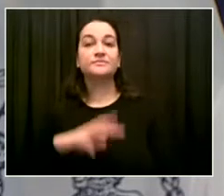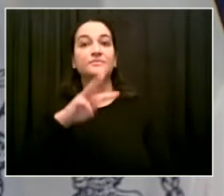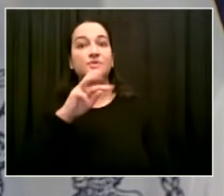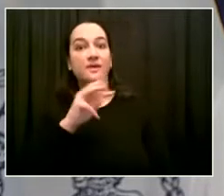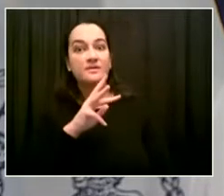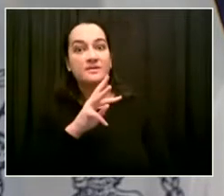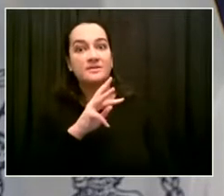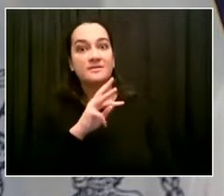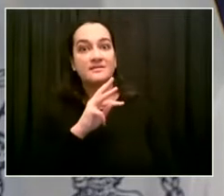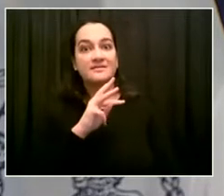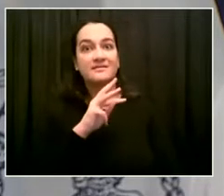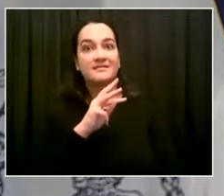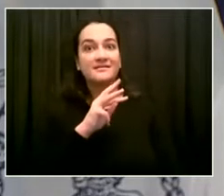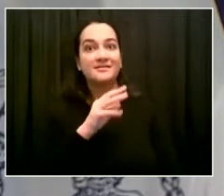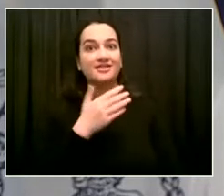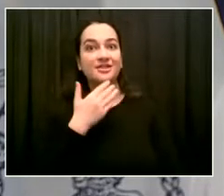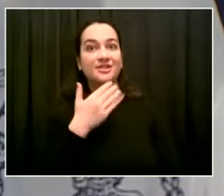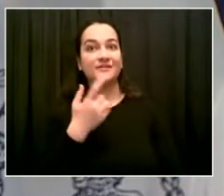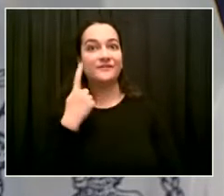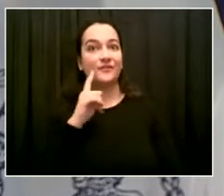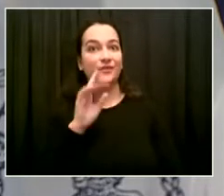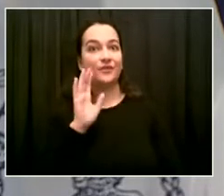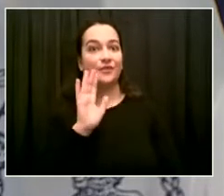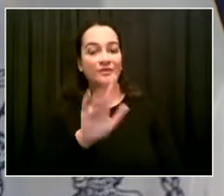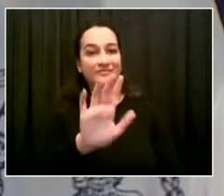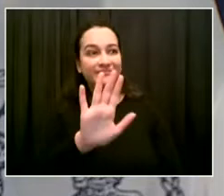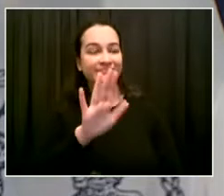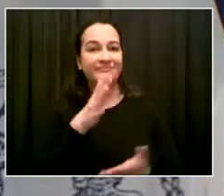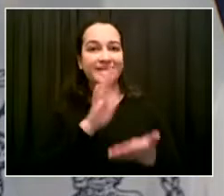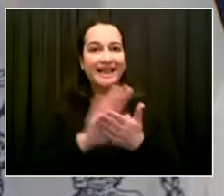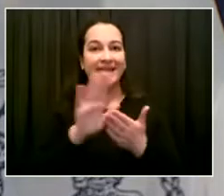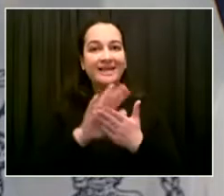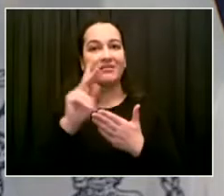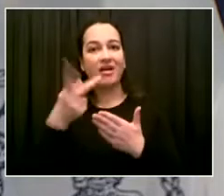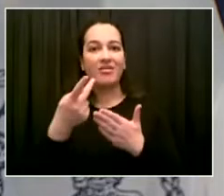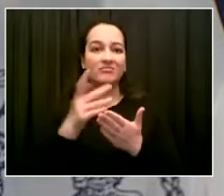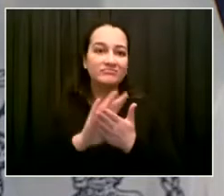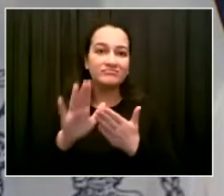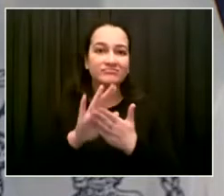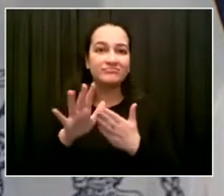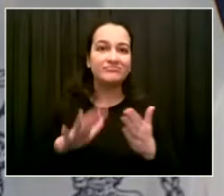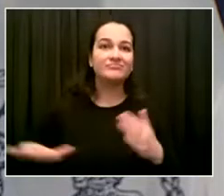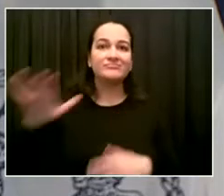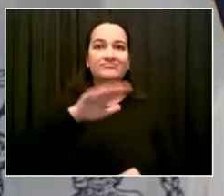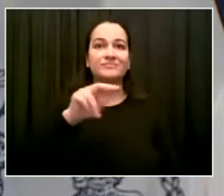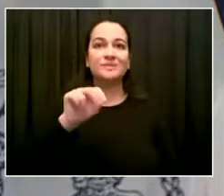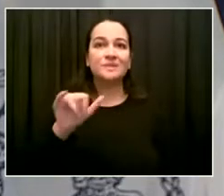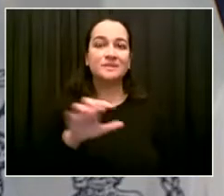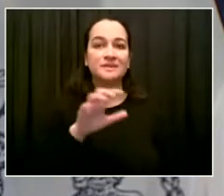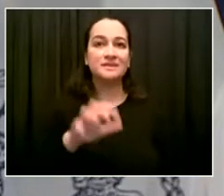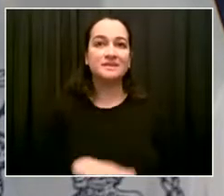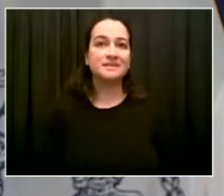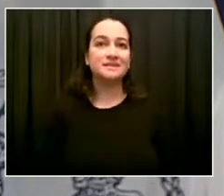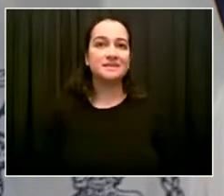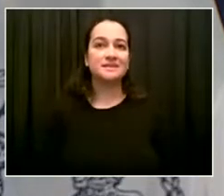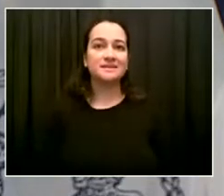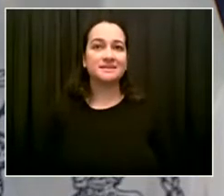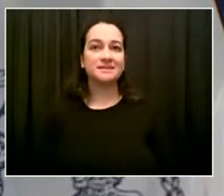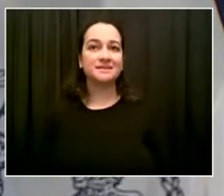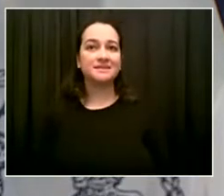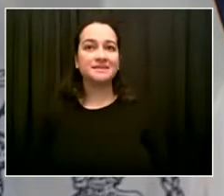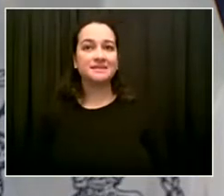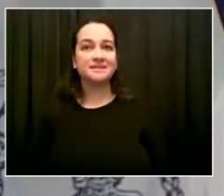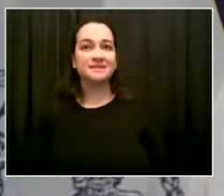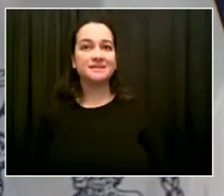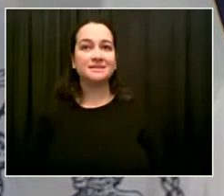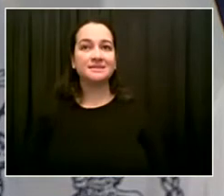and I'm share Nolan's concerns about that. And I hope. Wait a minute, Gersh, you're a traditionalist? Yes, I am. Yes, I am. I do not believe the designated